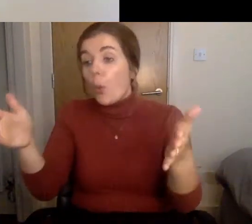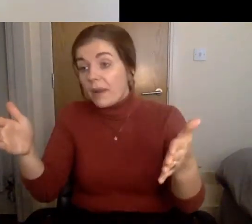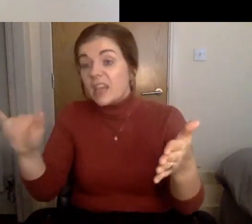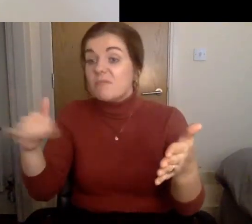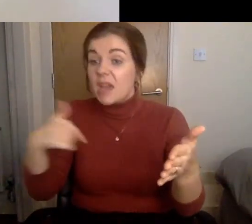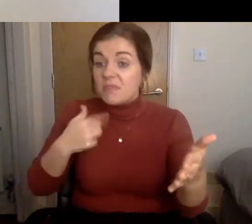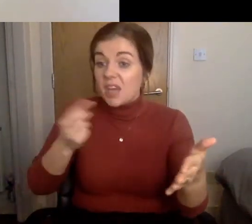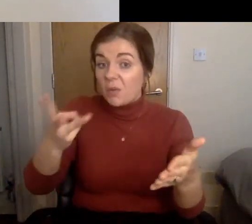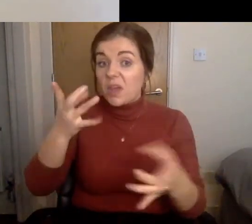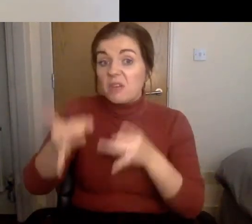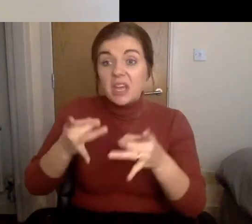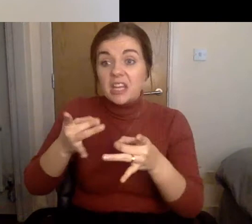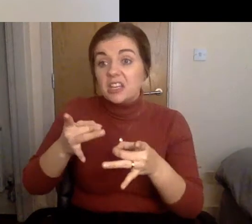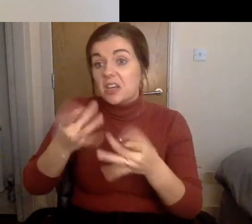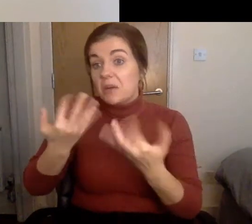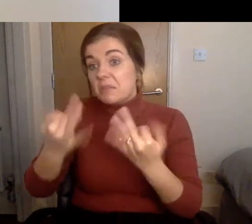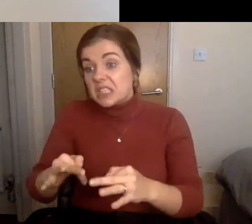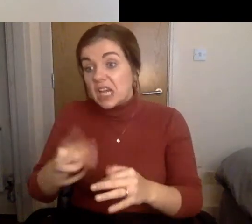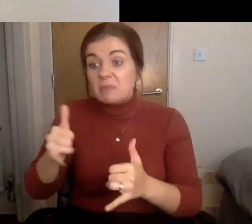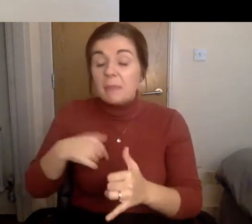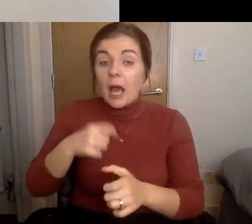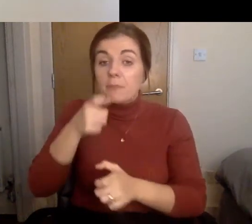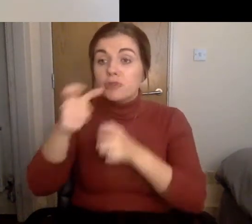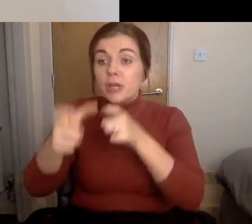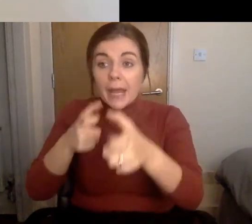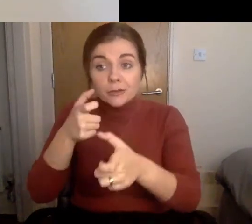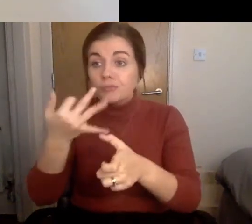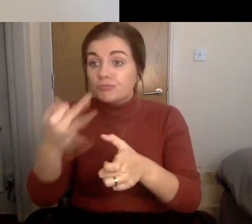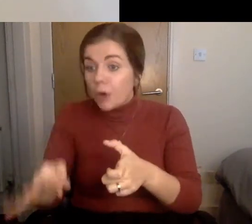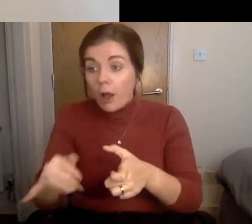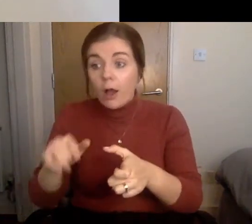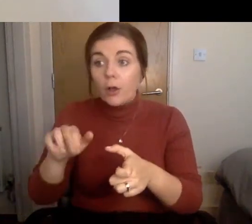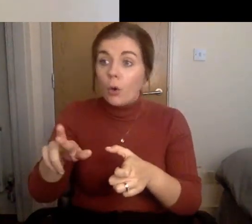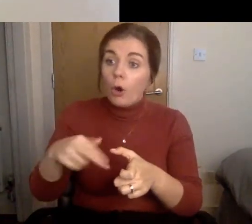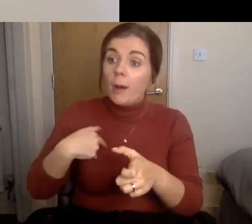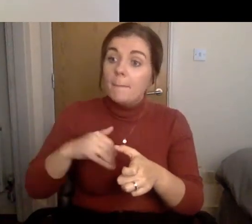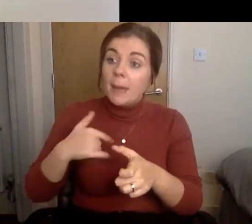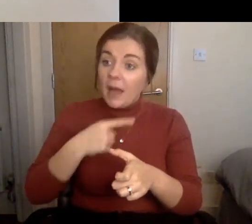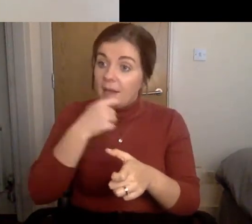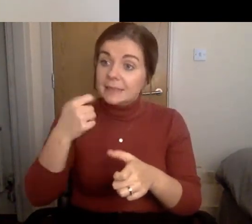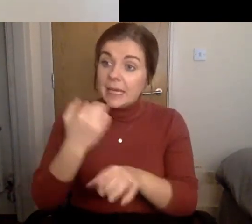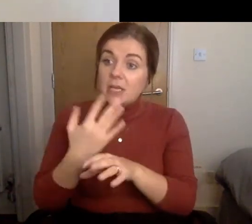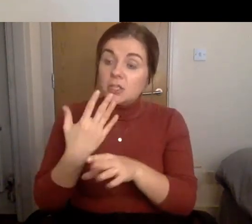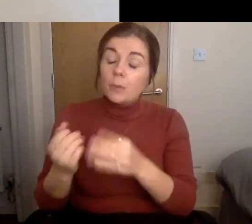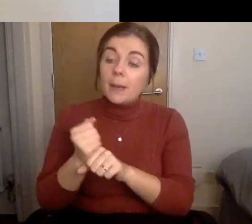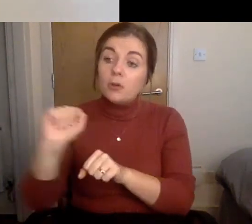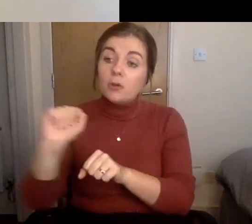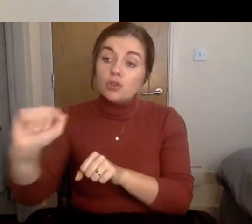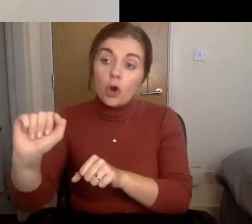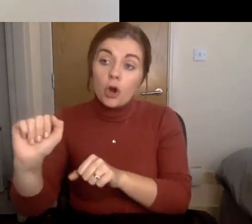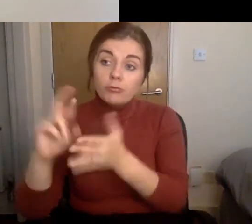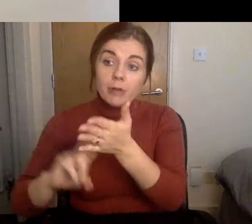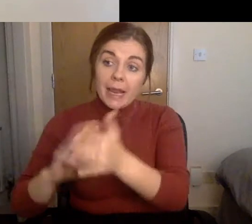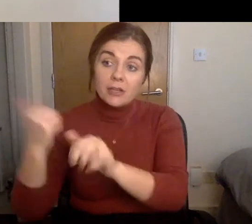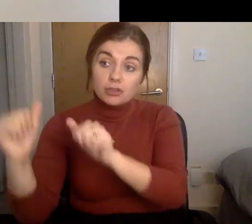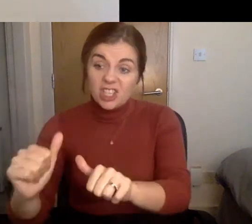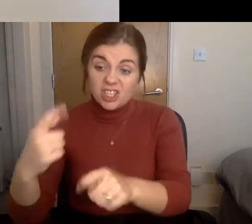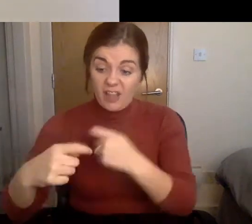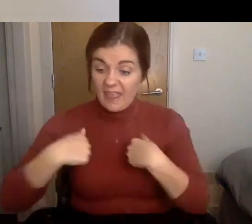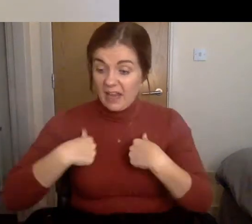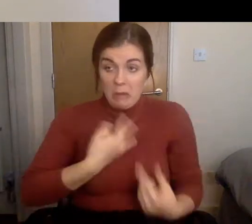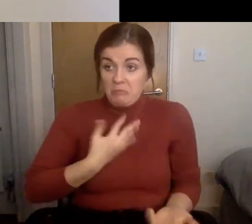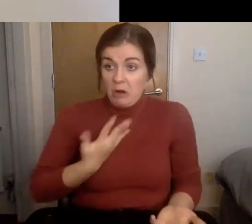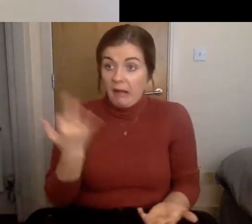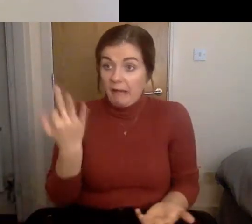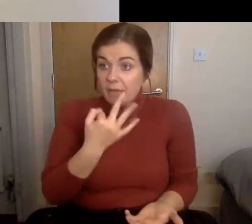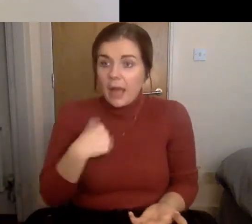something, you know, incorrectly, or I'm going to suggest something to you about your religious tradition and you're going to tell me I'm wrong, and that's okay because I'm going to learn.